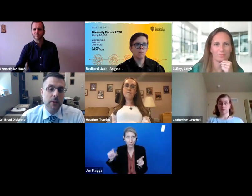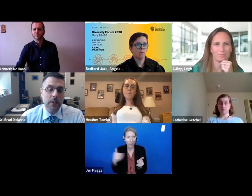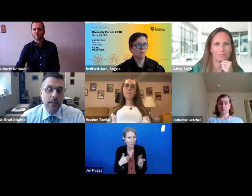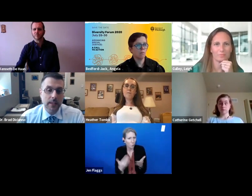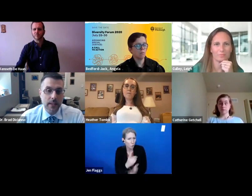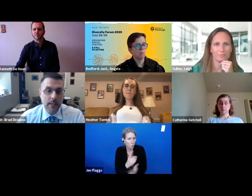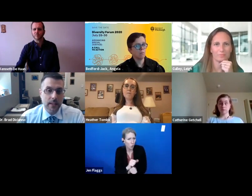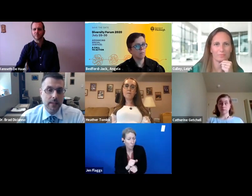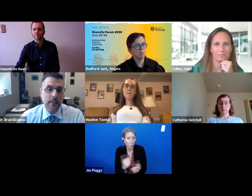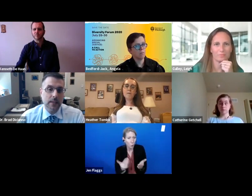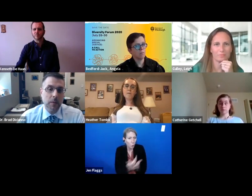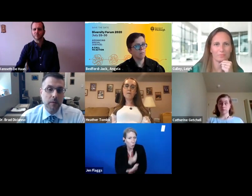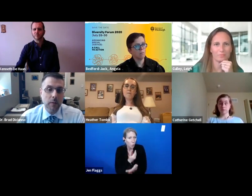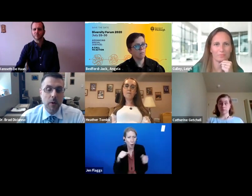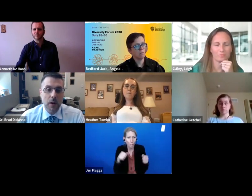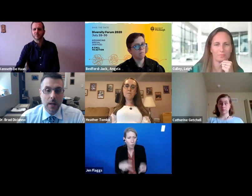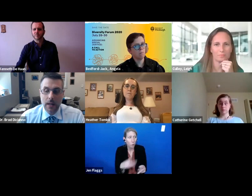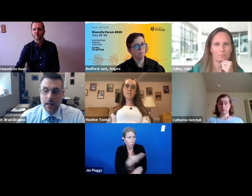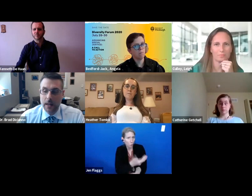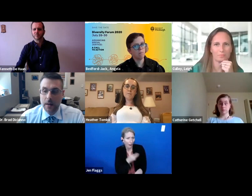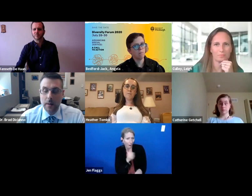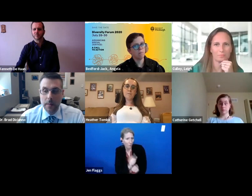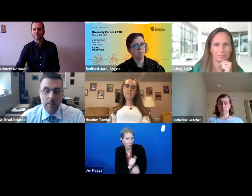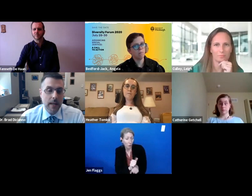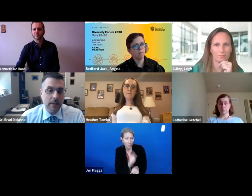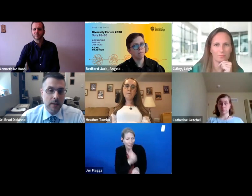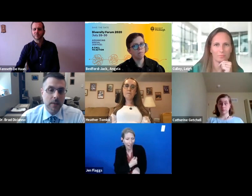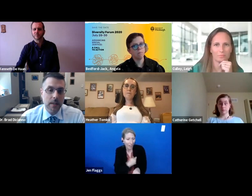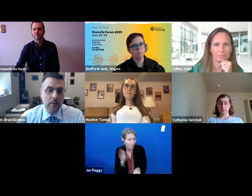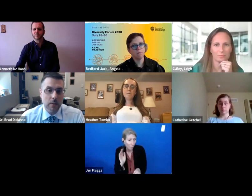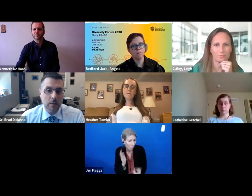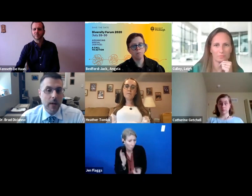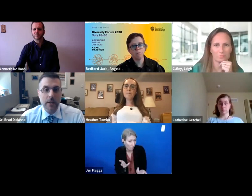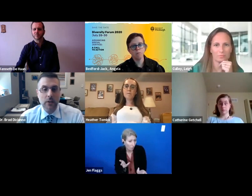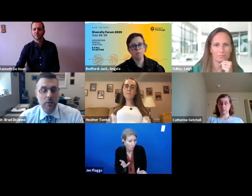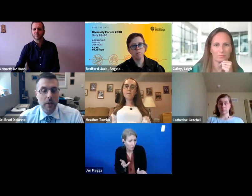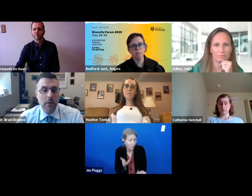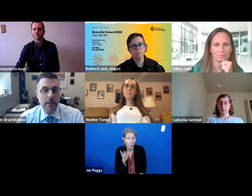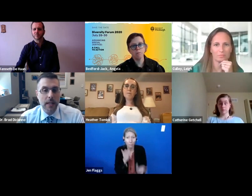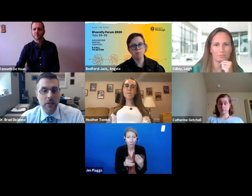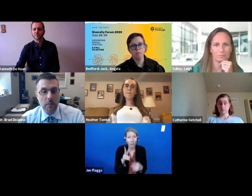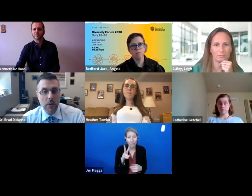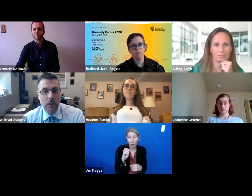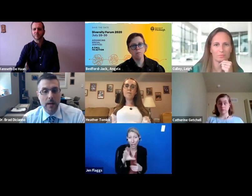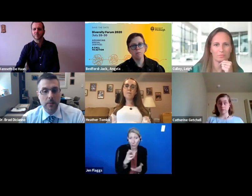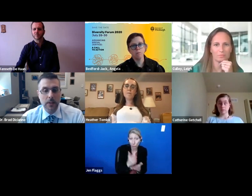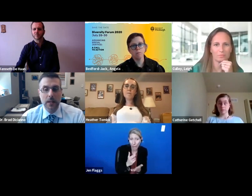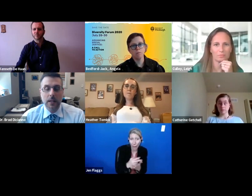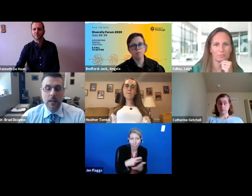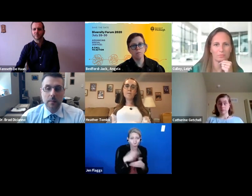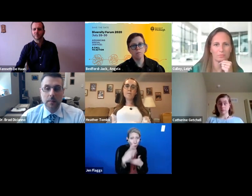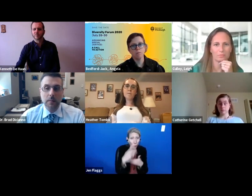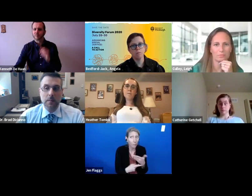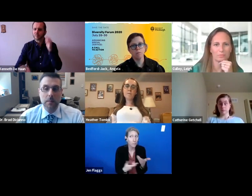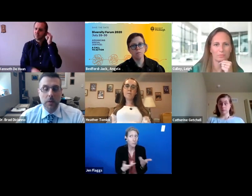employment opportunities that didn't exist before. And maybe that's something through vocational rehabilitation programs